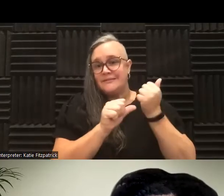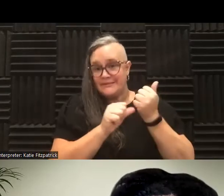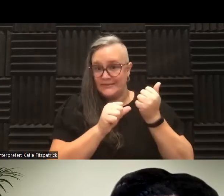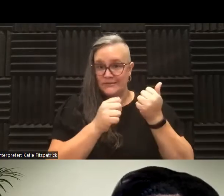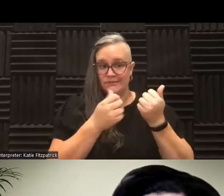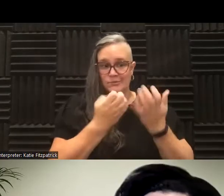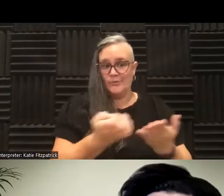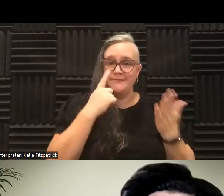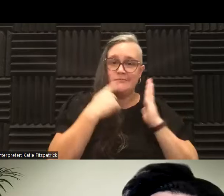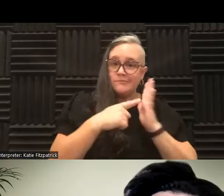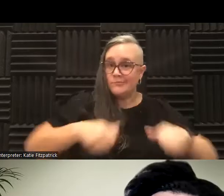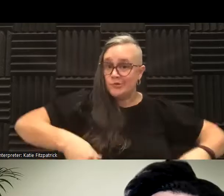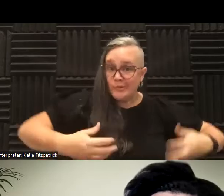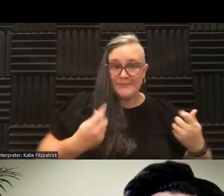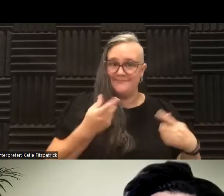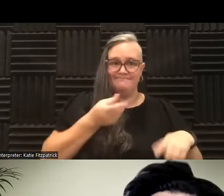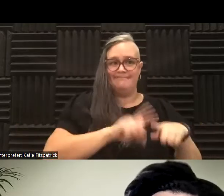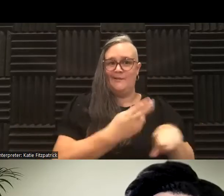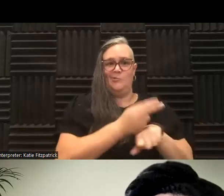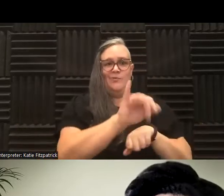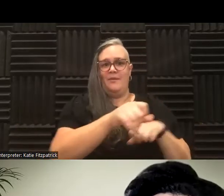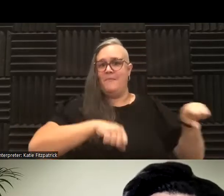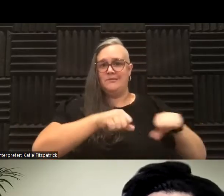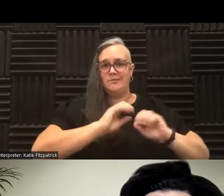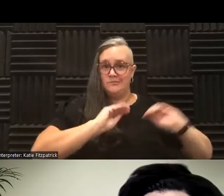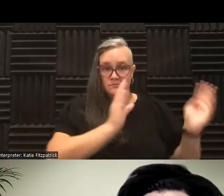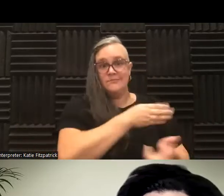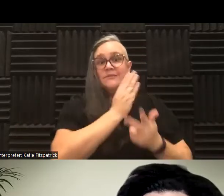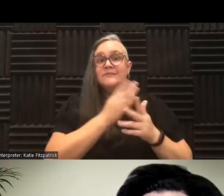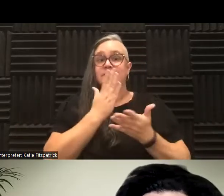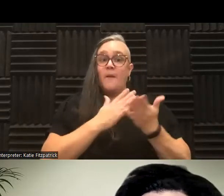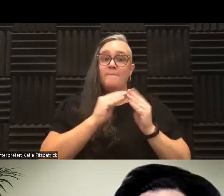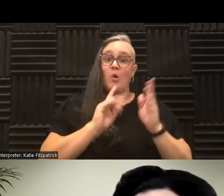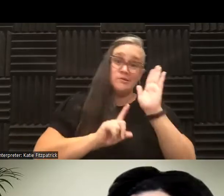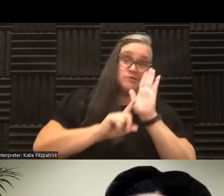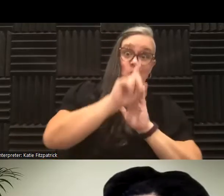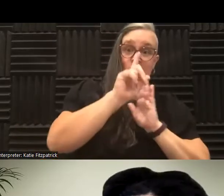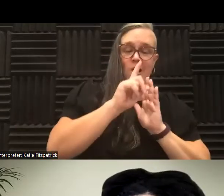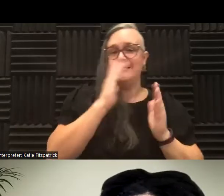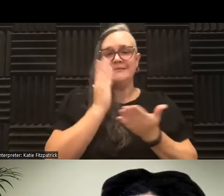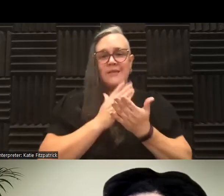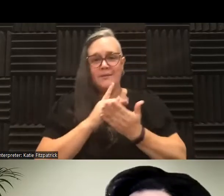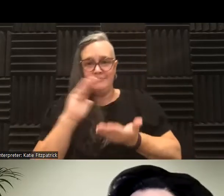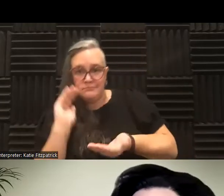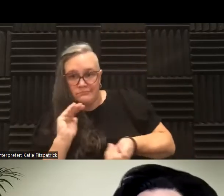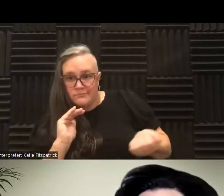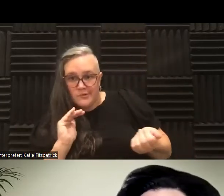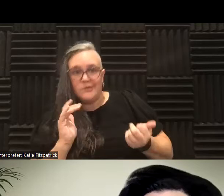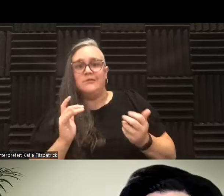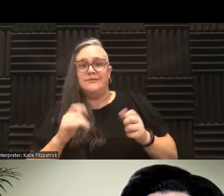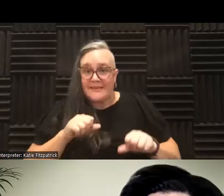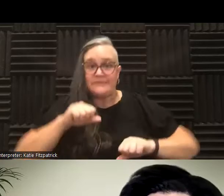as wheelchairs, some that are maybe a bit taller. And then lastly, we have an individual who's a bit